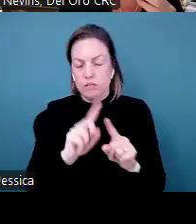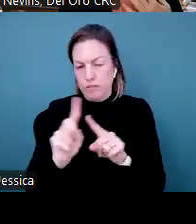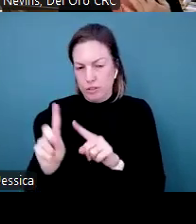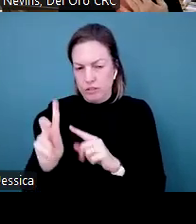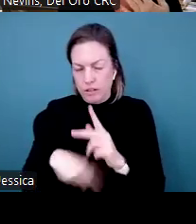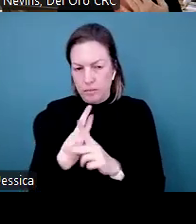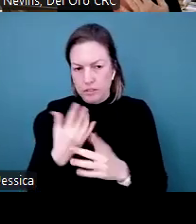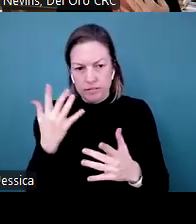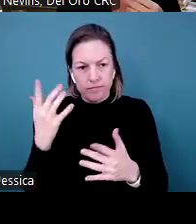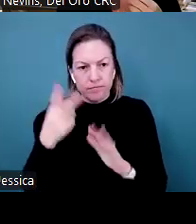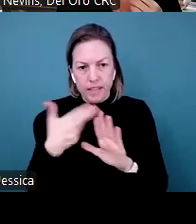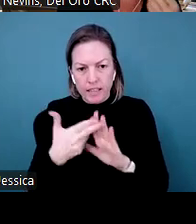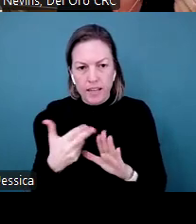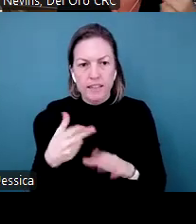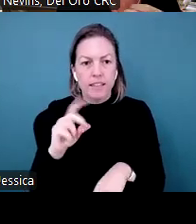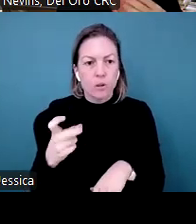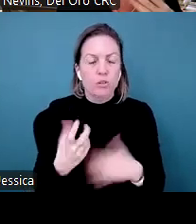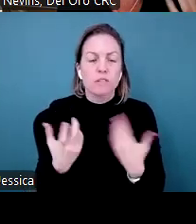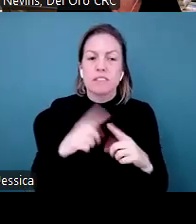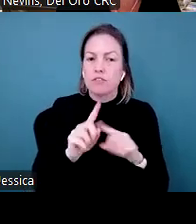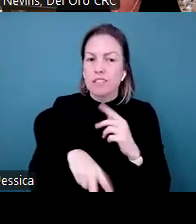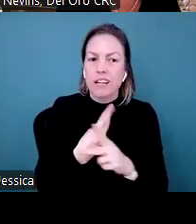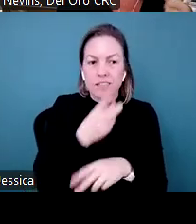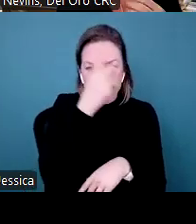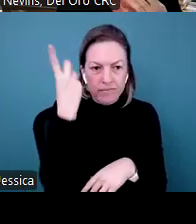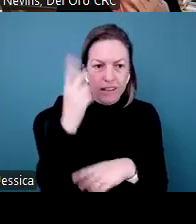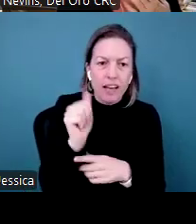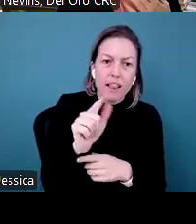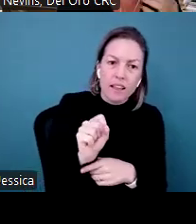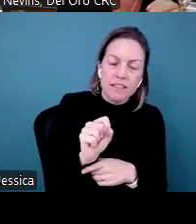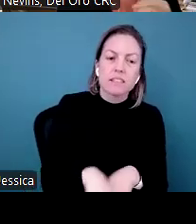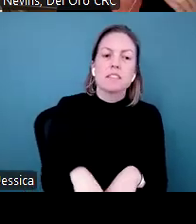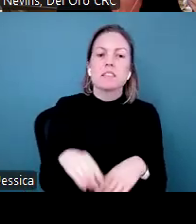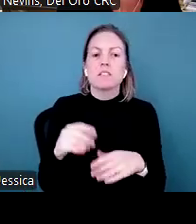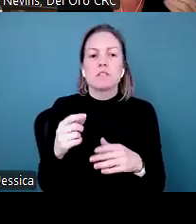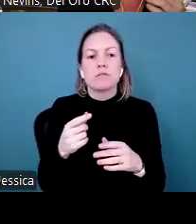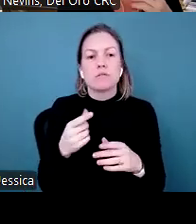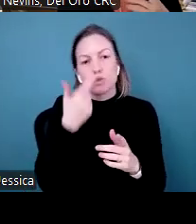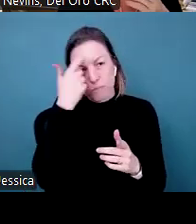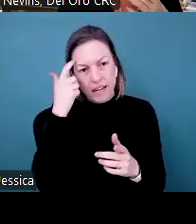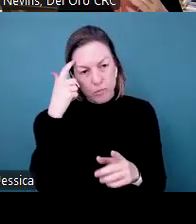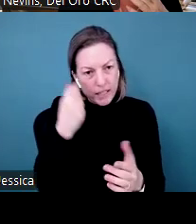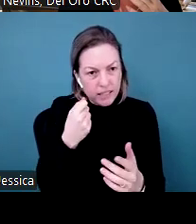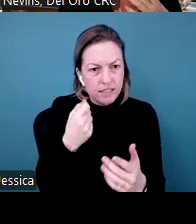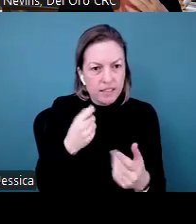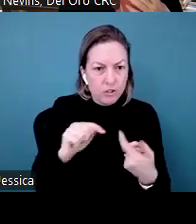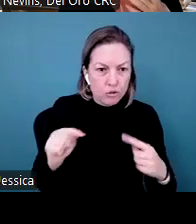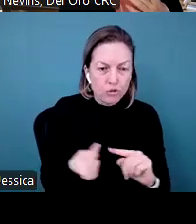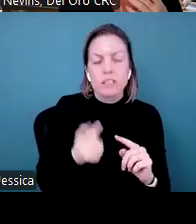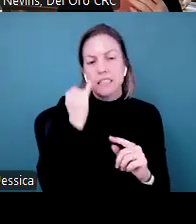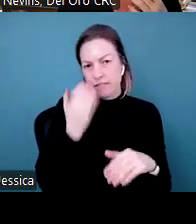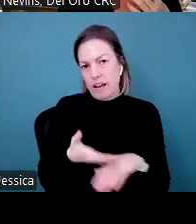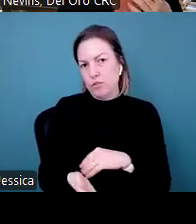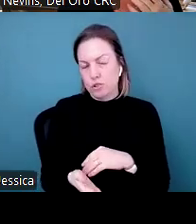the forms of dementia, could be ALS, MS, traumatic brain injury, as long as it was acquired after the age of